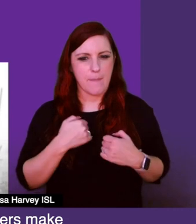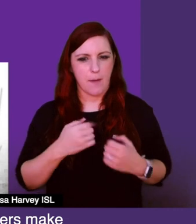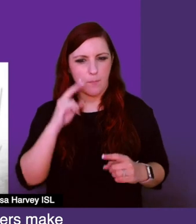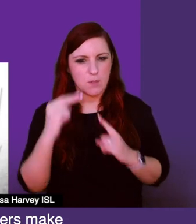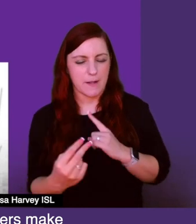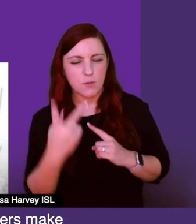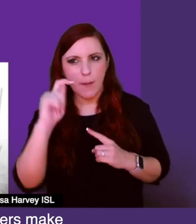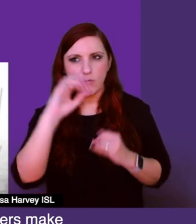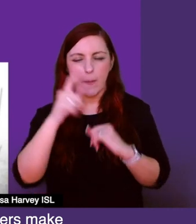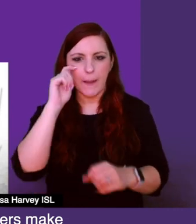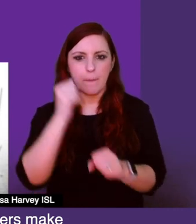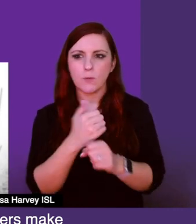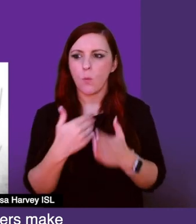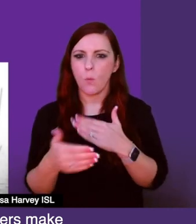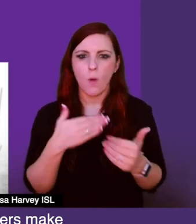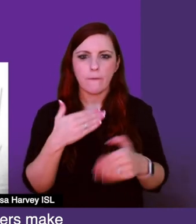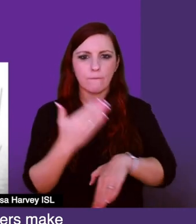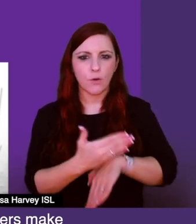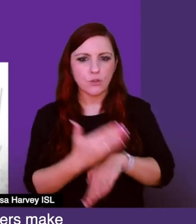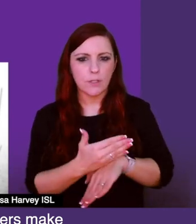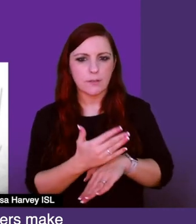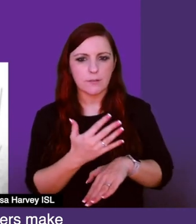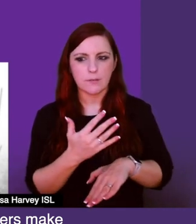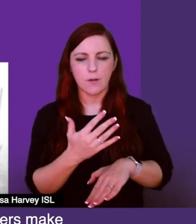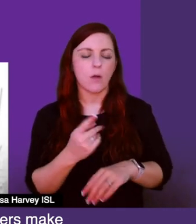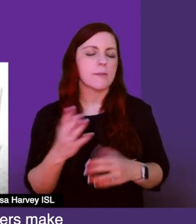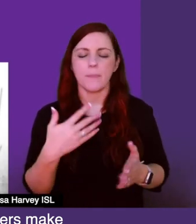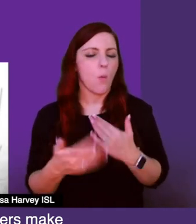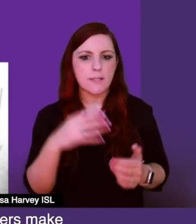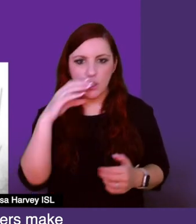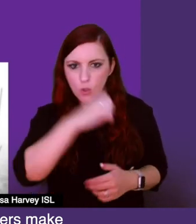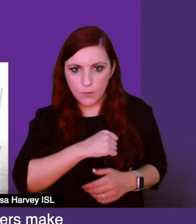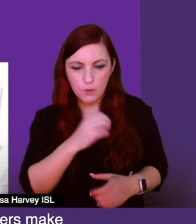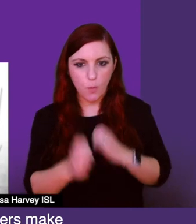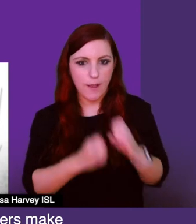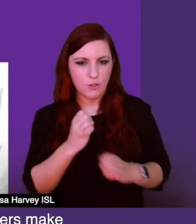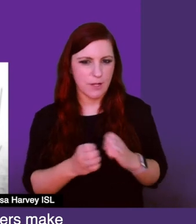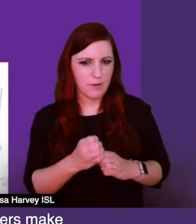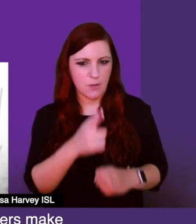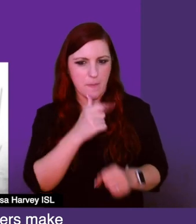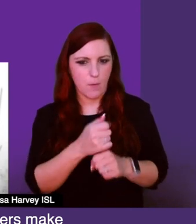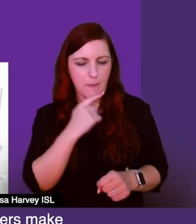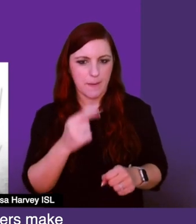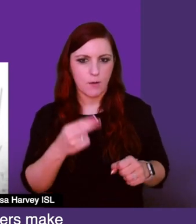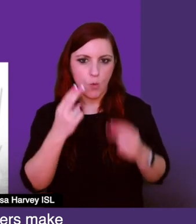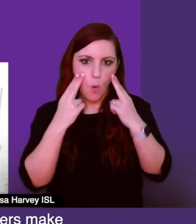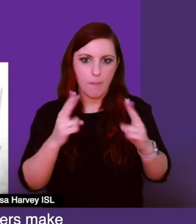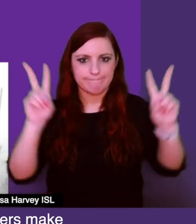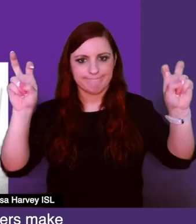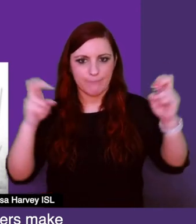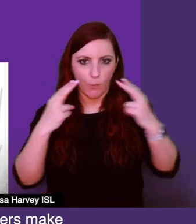and really trying to think about what assumptions do engineers make about what is normal. And I put normal very much in